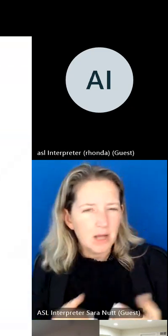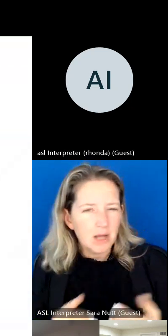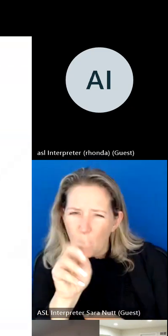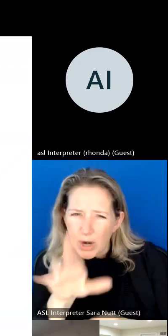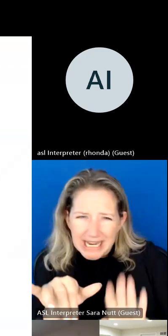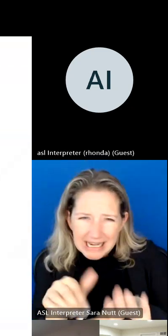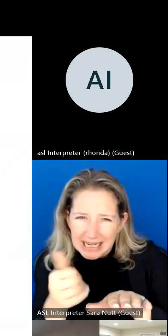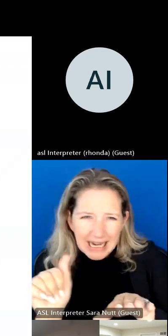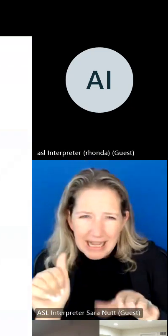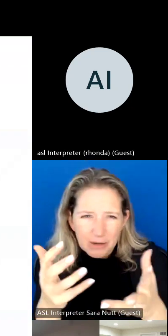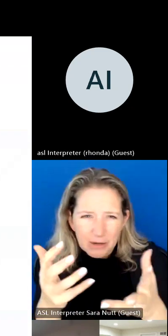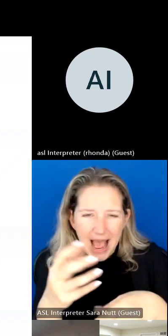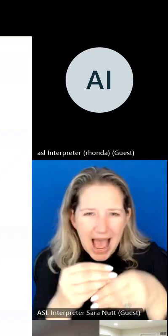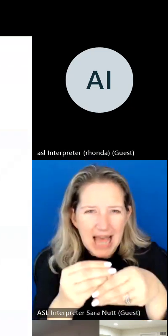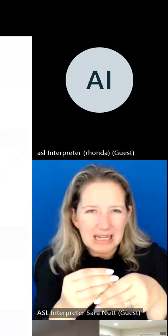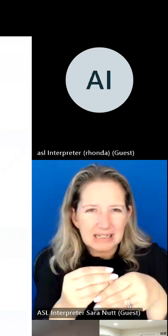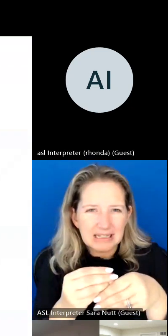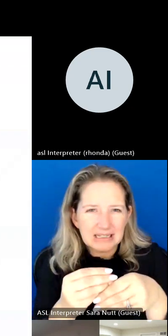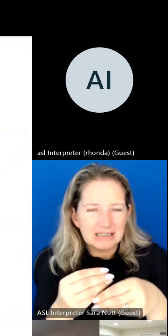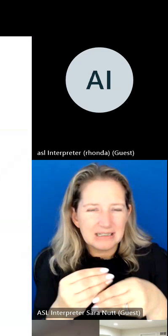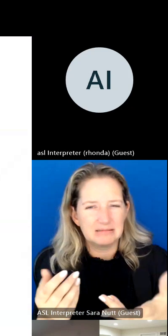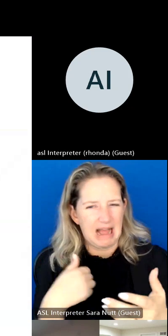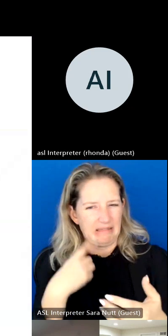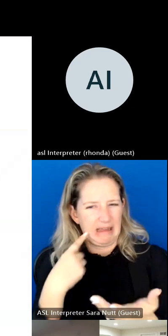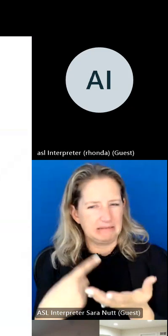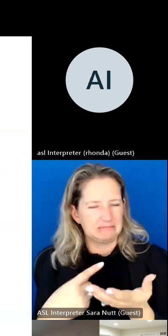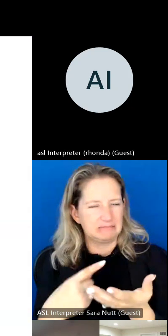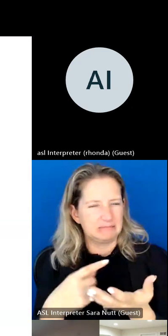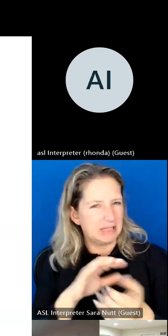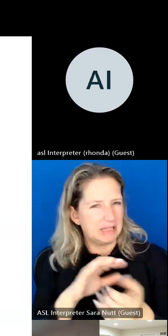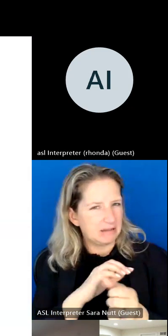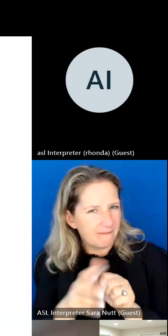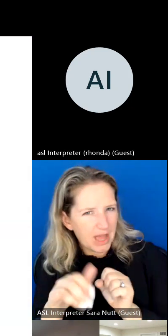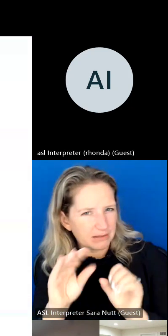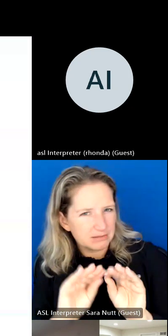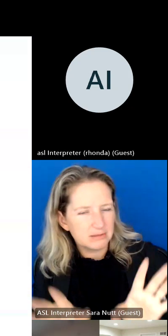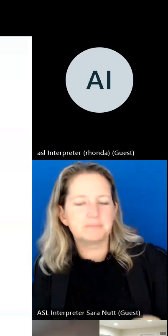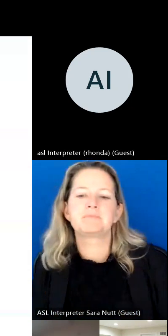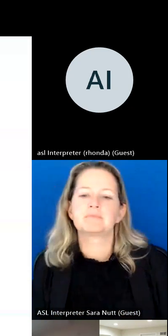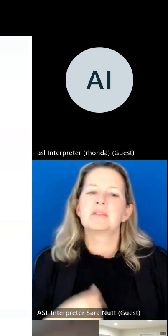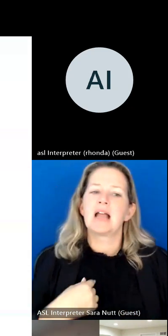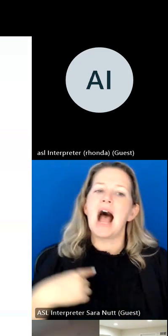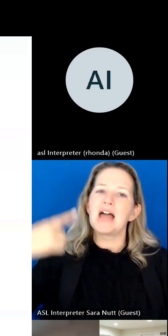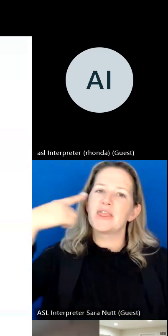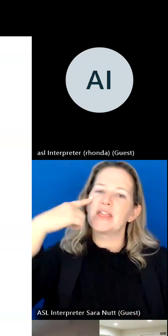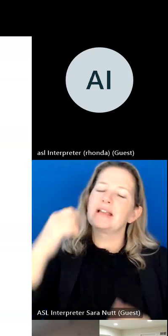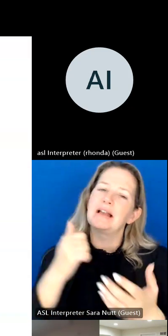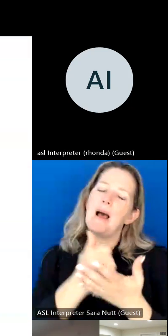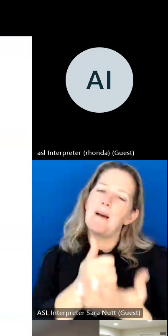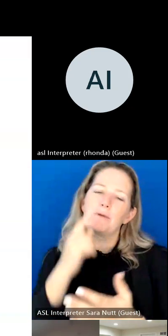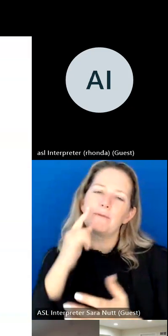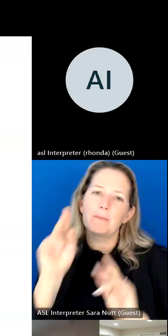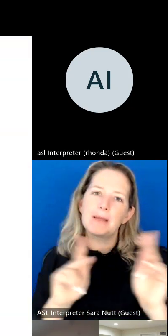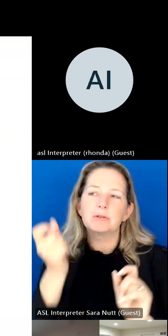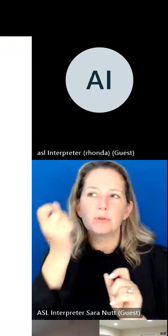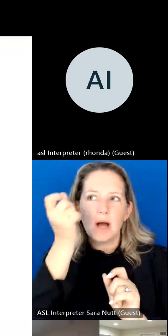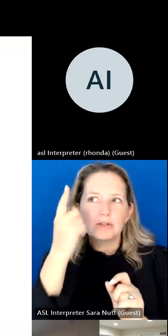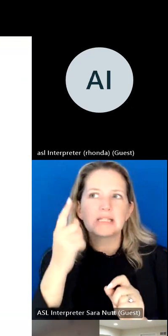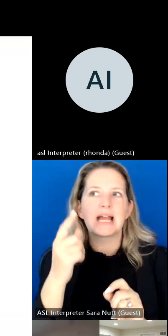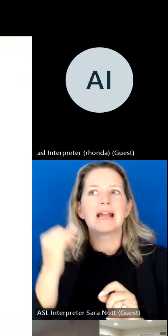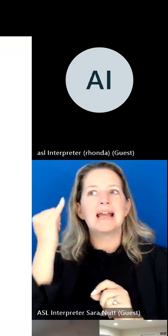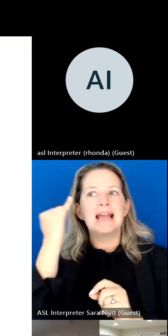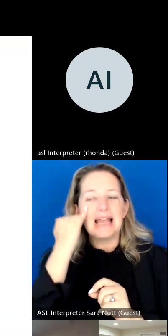was just, I think it would be helpful for folks to understand the difference between an unpaid obligation and an adjustment to an